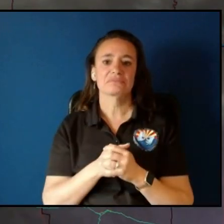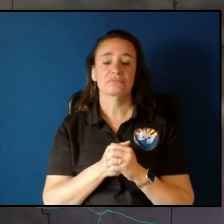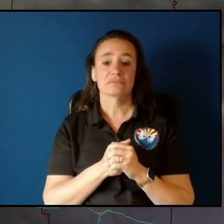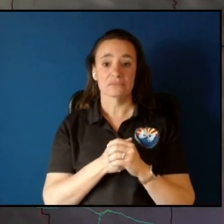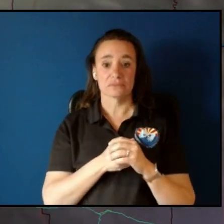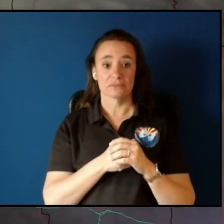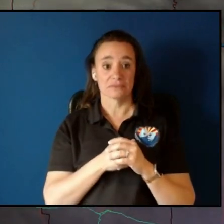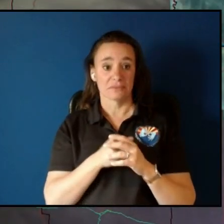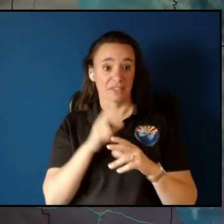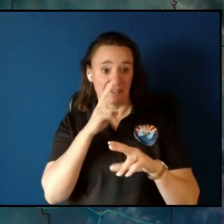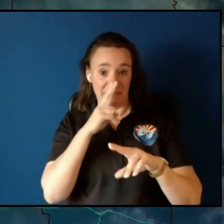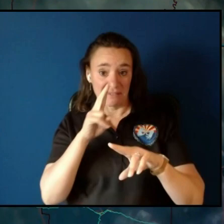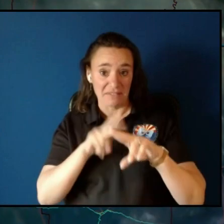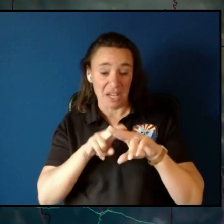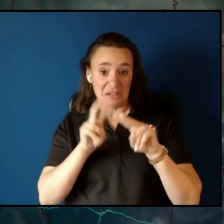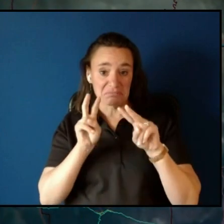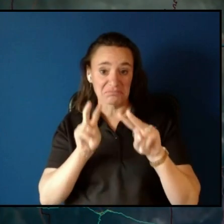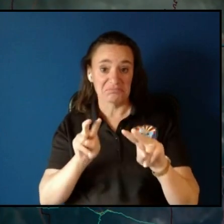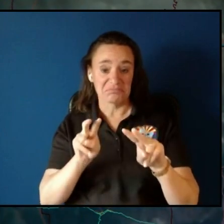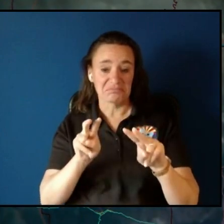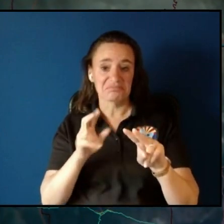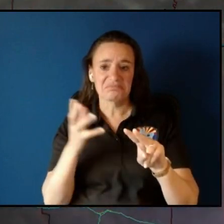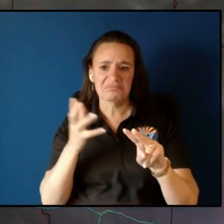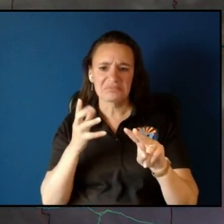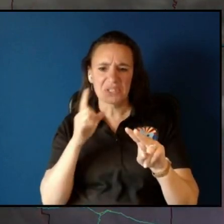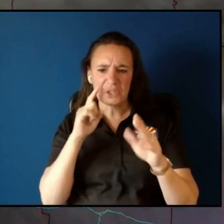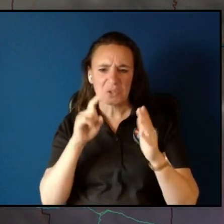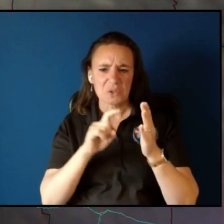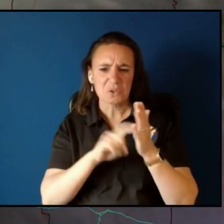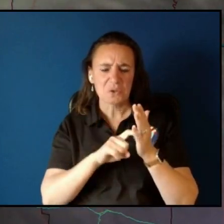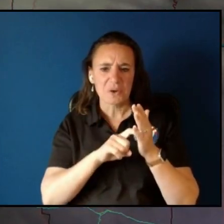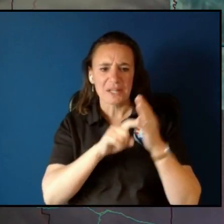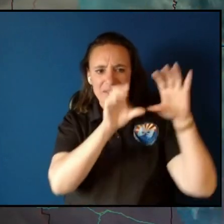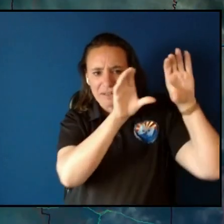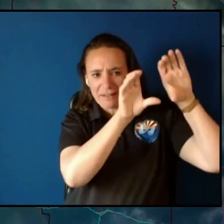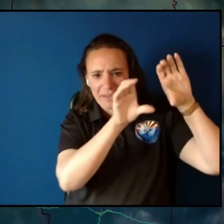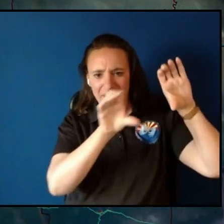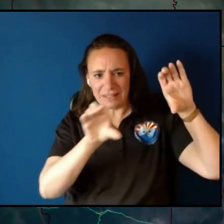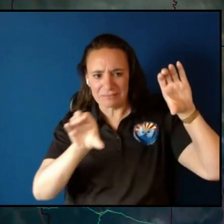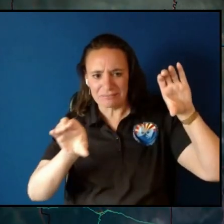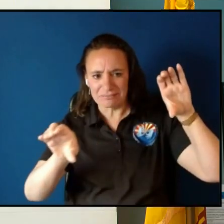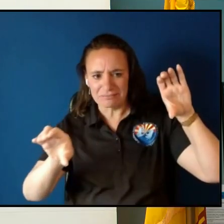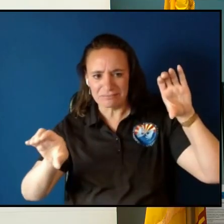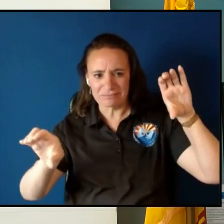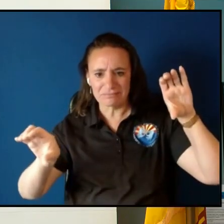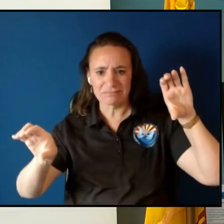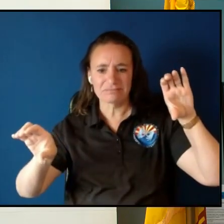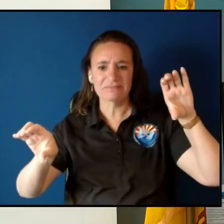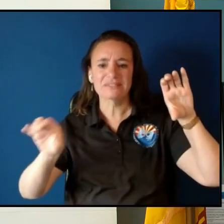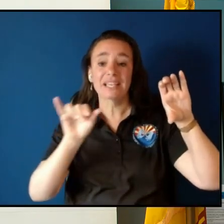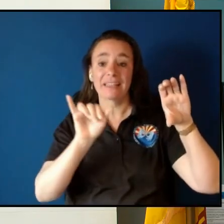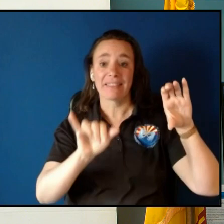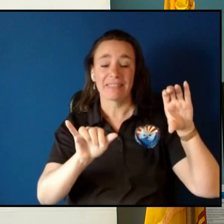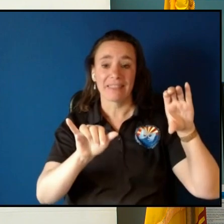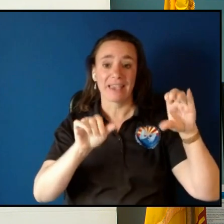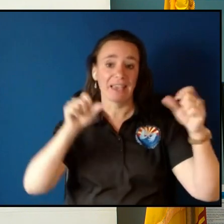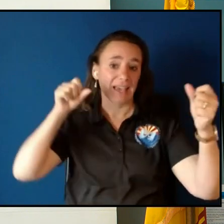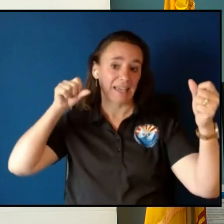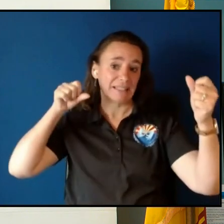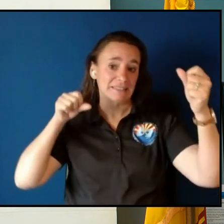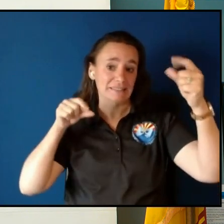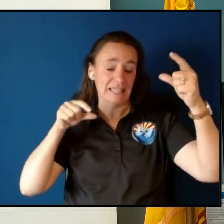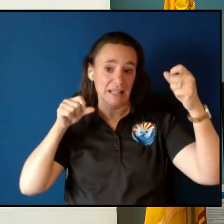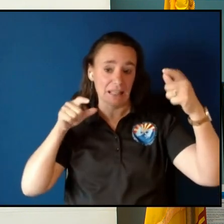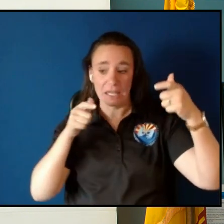to look at this day is you see this line tracking across. What that is actually the satellite kind of tracking